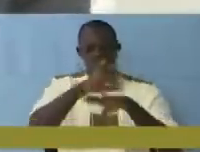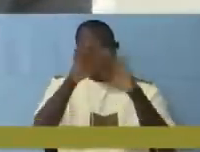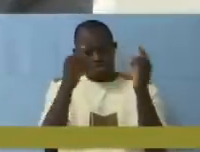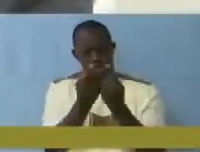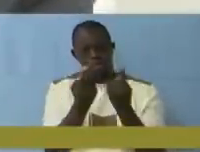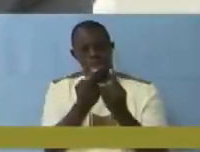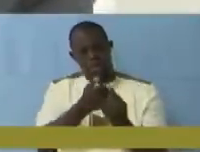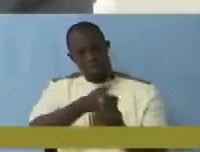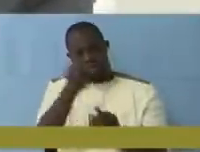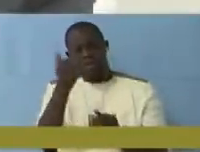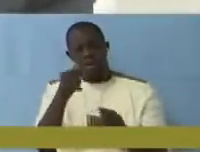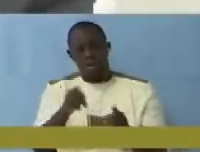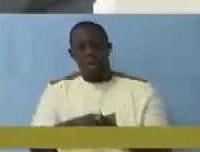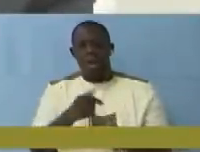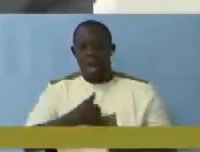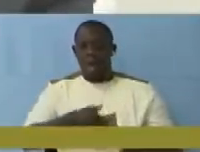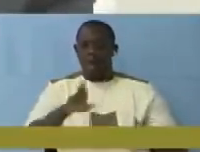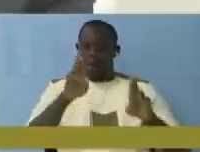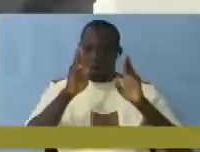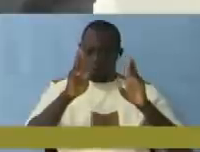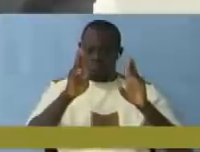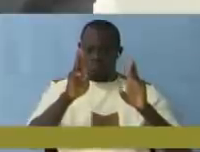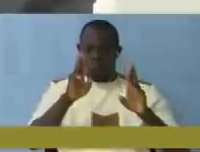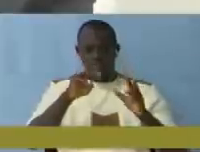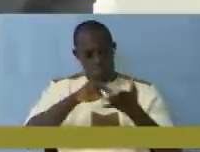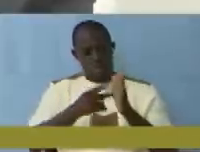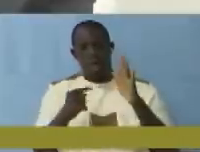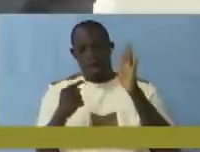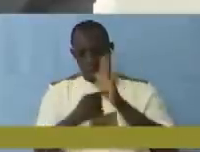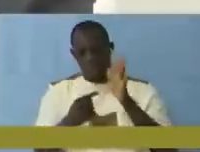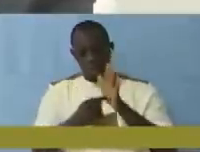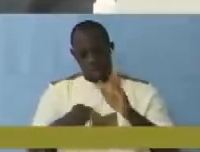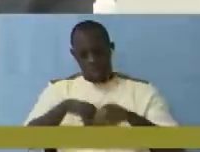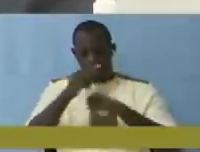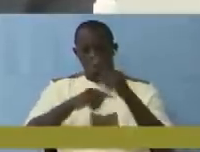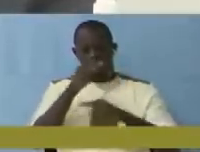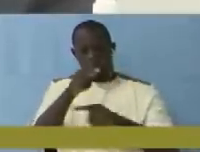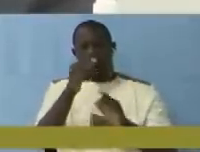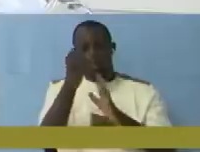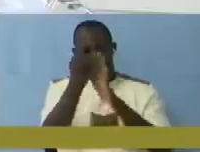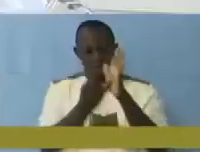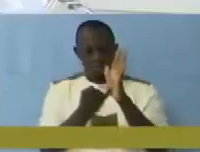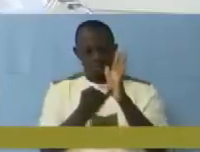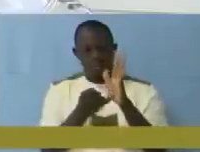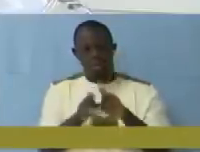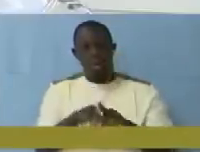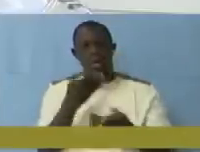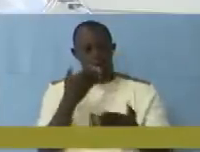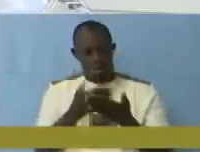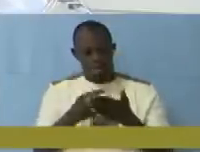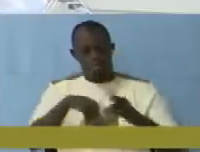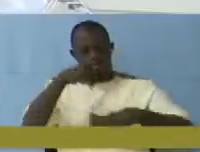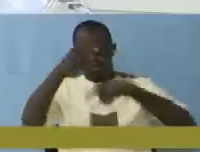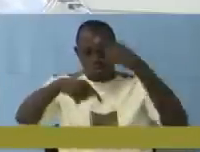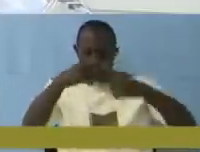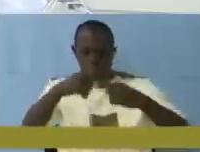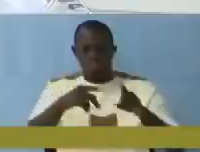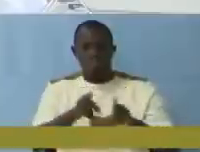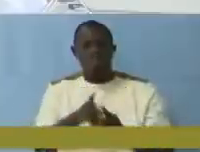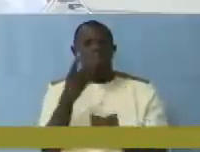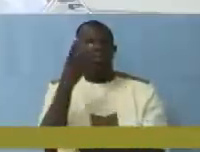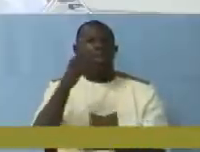I hope it's not germane to this issue. Yes. Please go ahead. And then? In